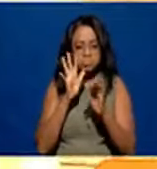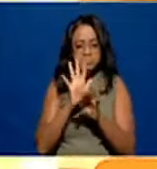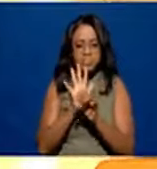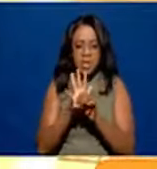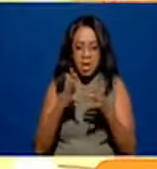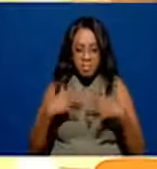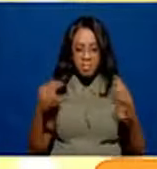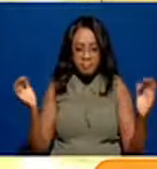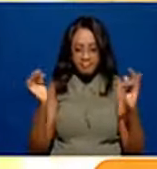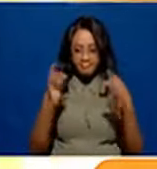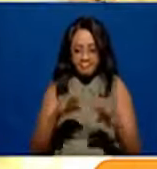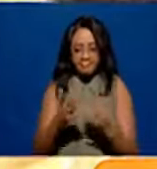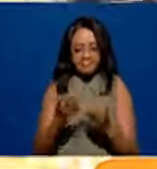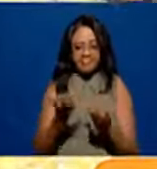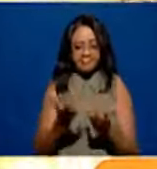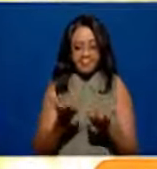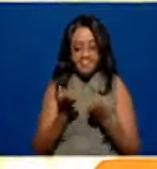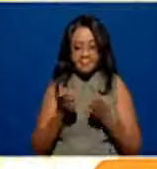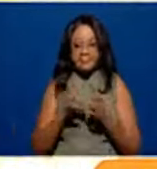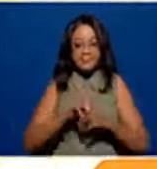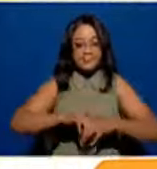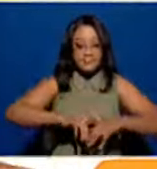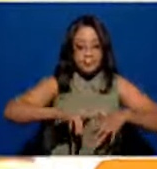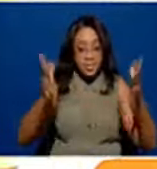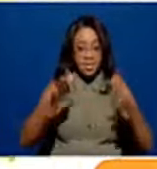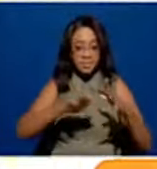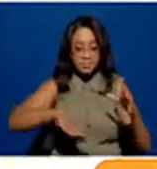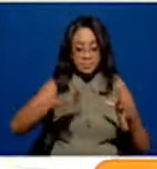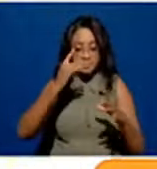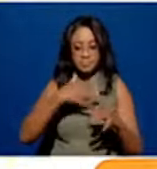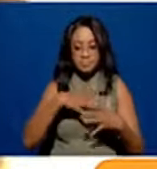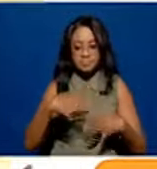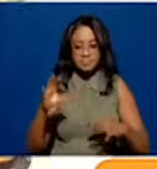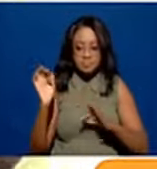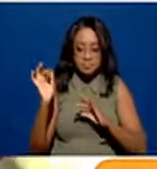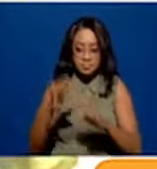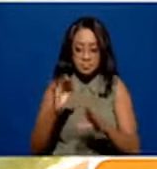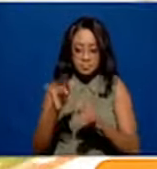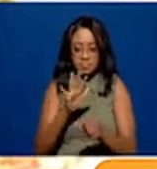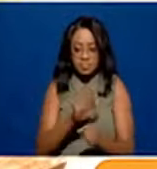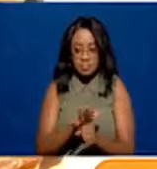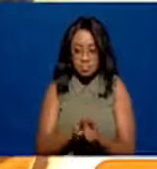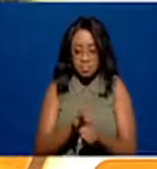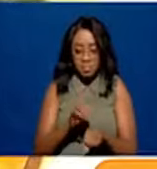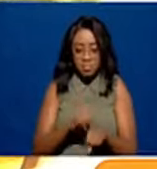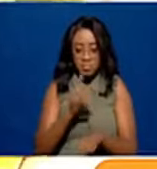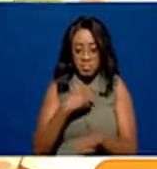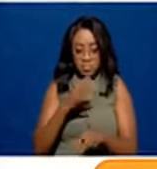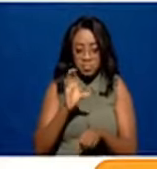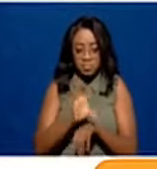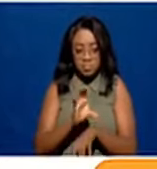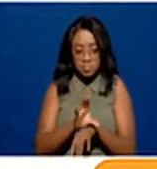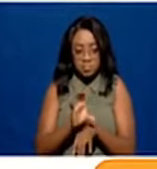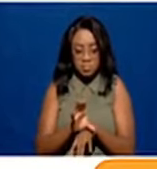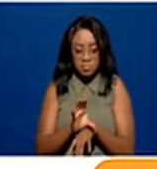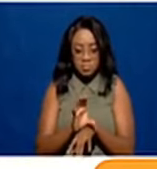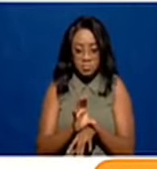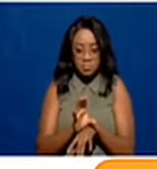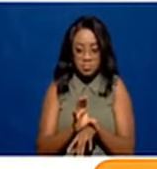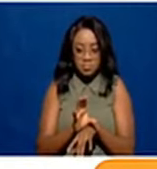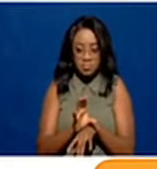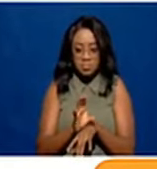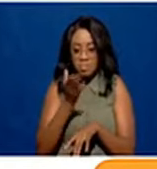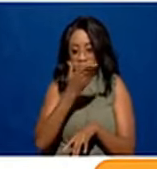community that required ample space to accommodate its needs? When the church kind of forgets the common man,